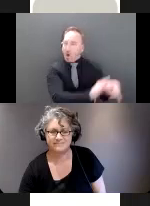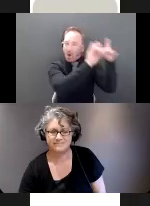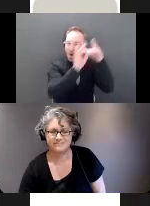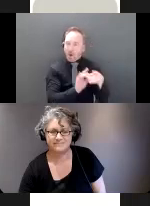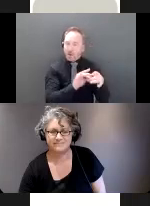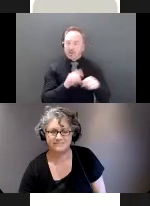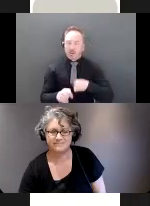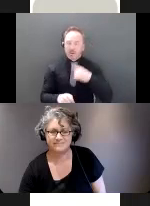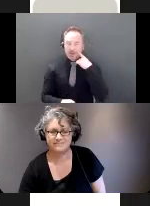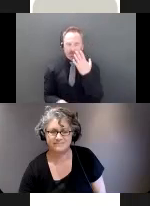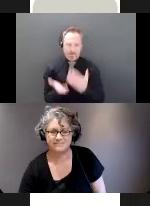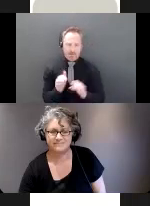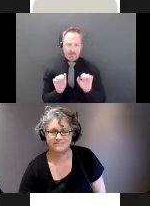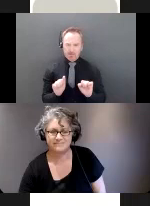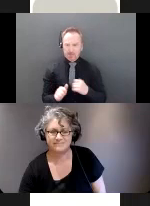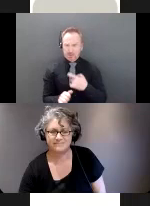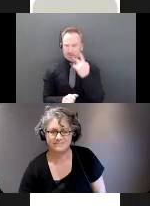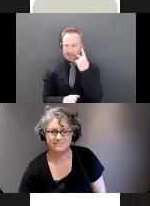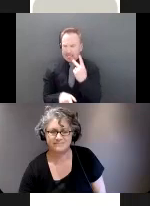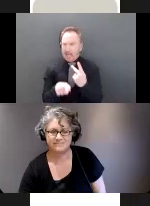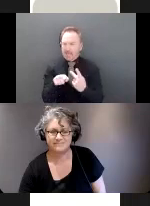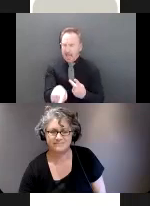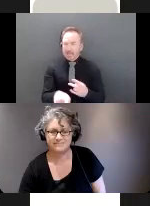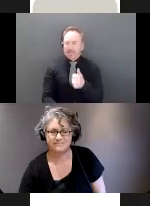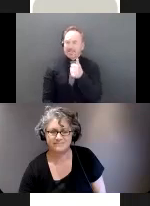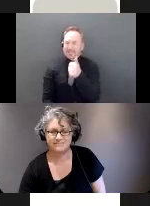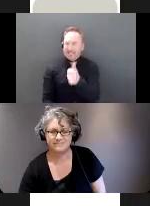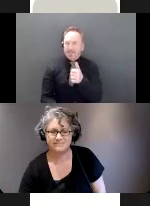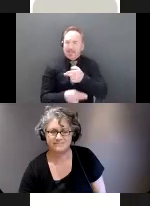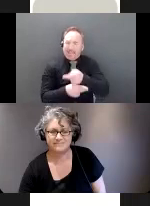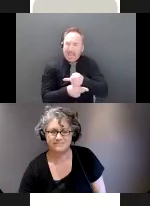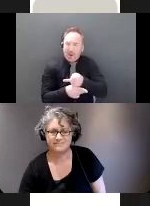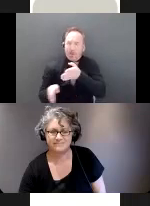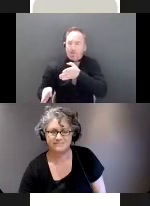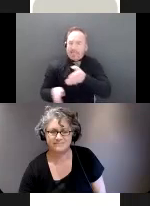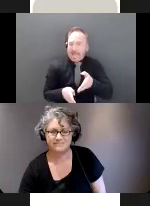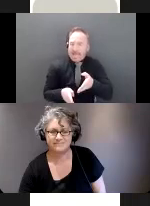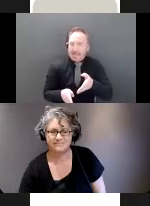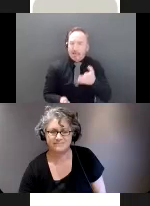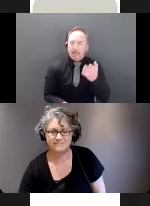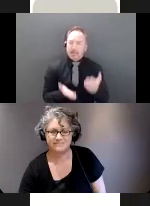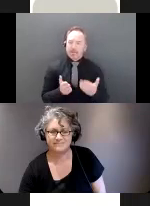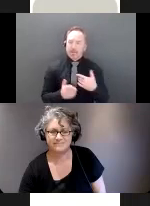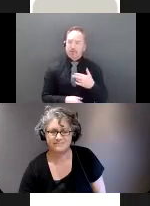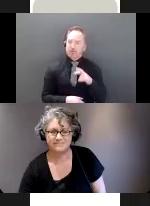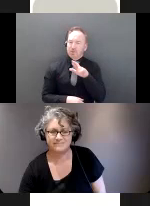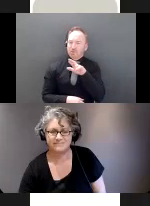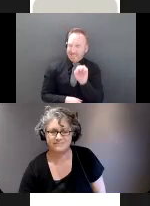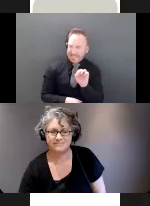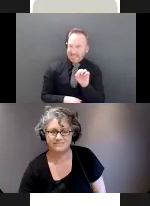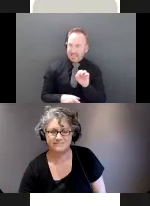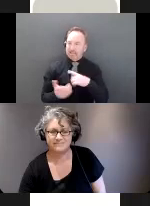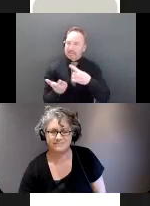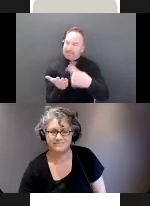have been in that, you know, self-care plan that need to be reintroduced, or really identifying some of